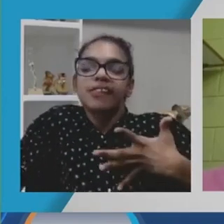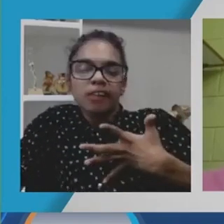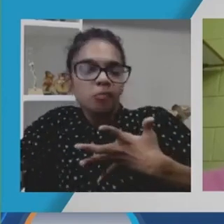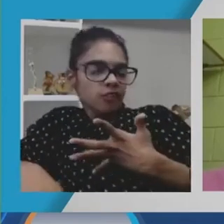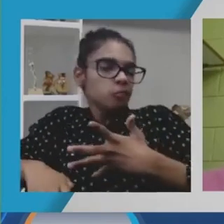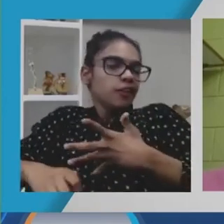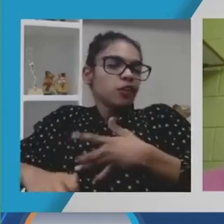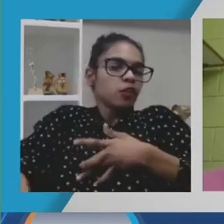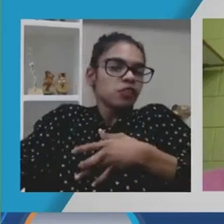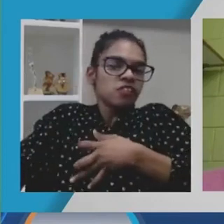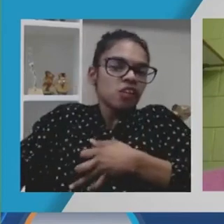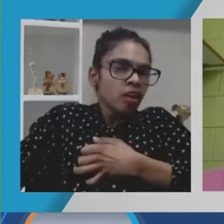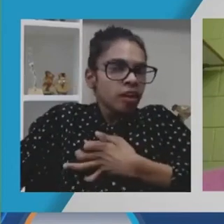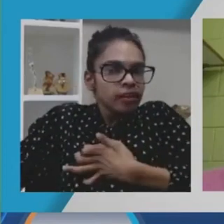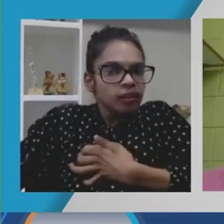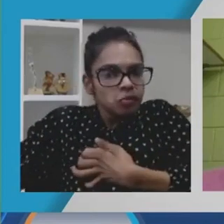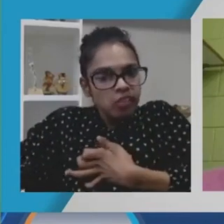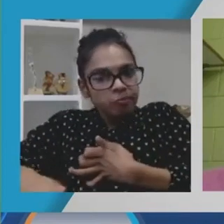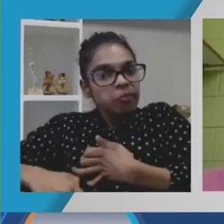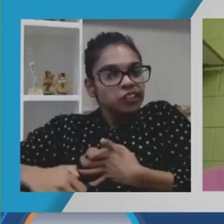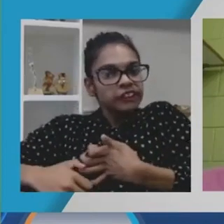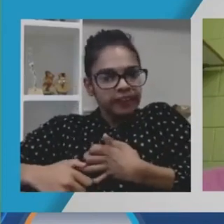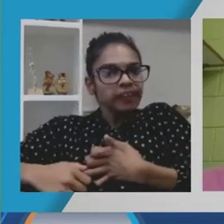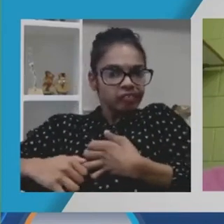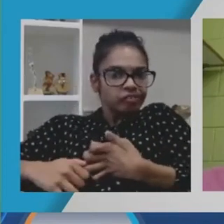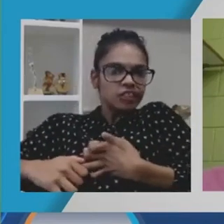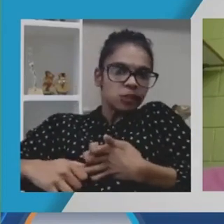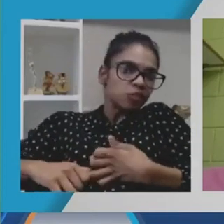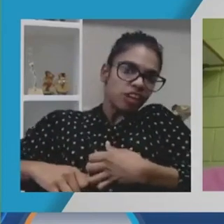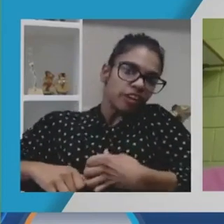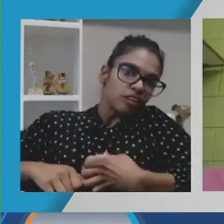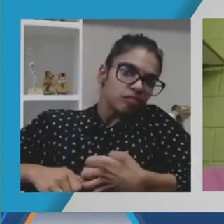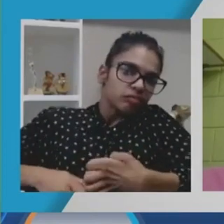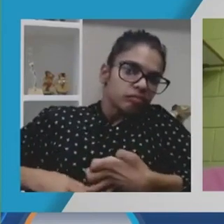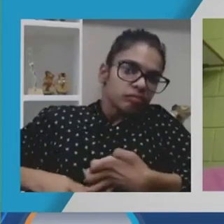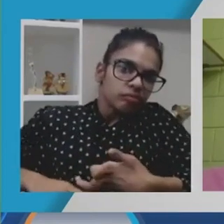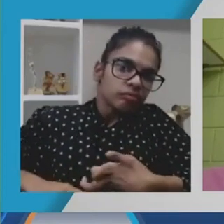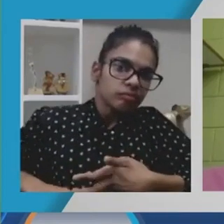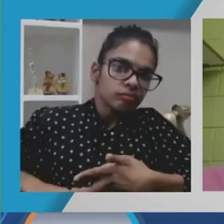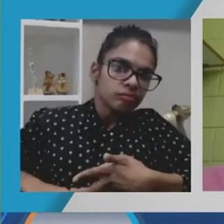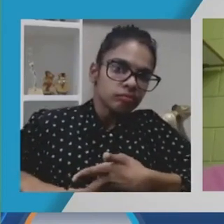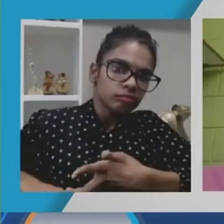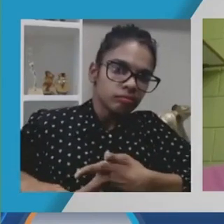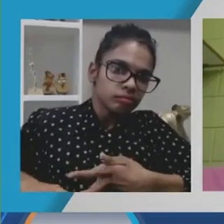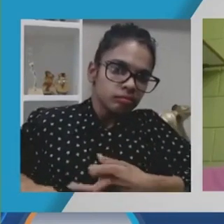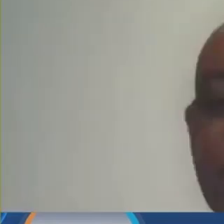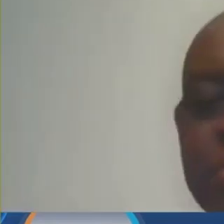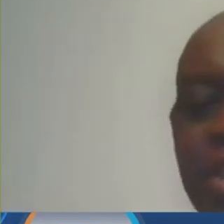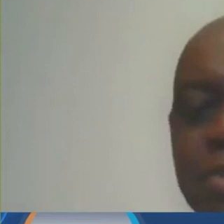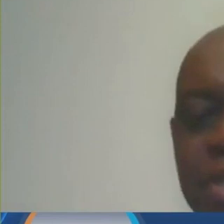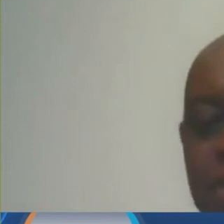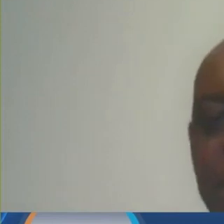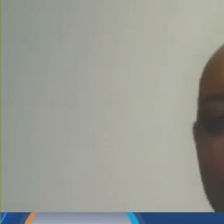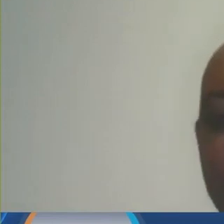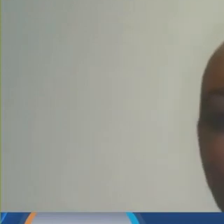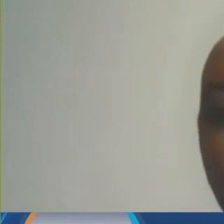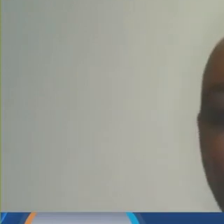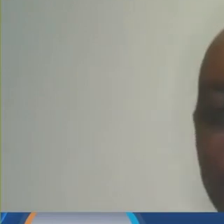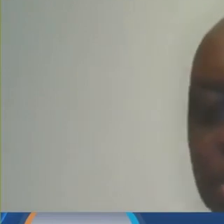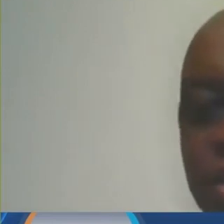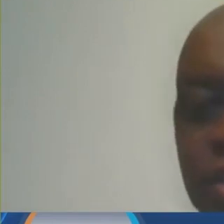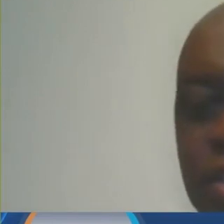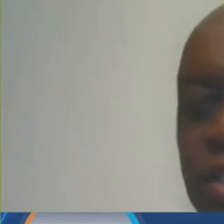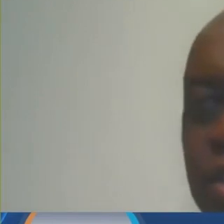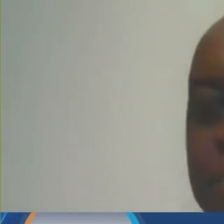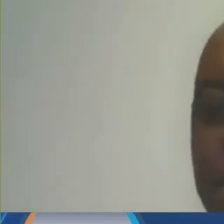is that money being used in terms of budgeting for this project? Right. So the project is being implemented by 2